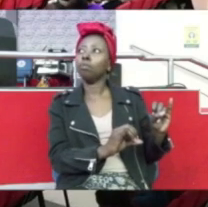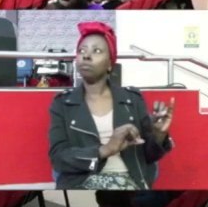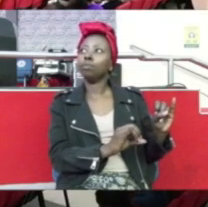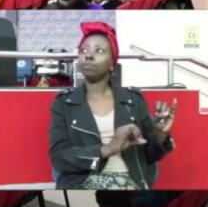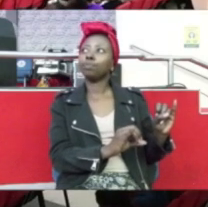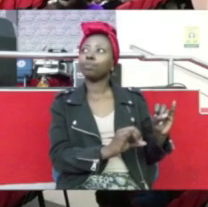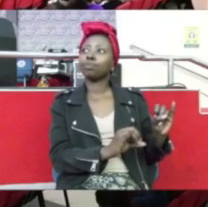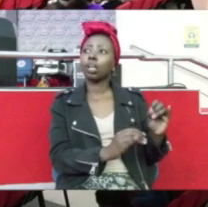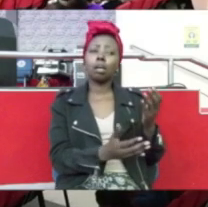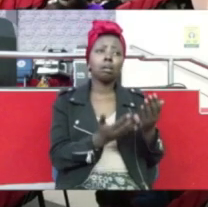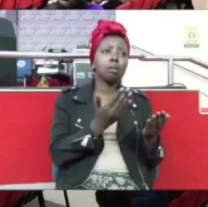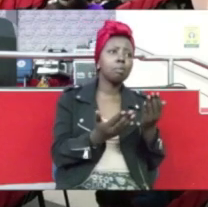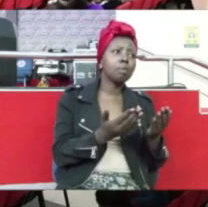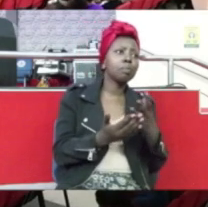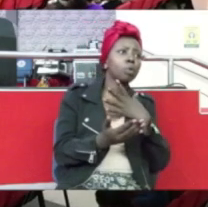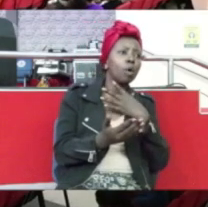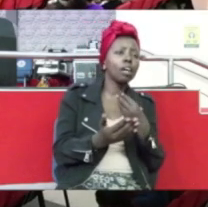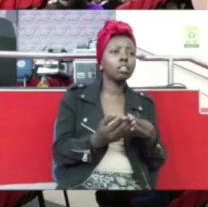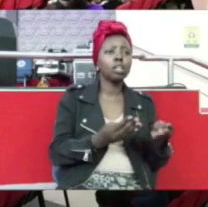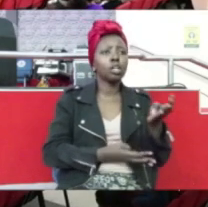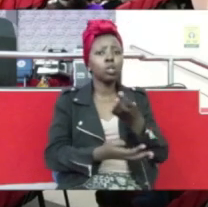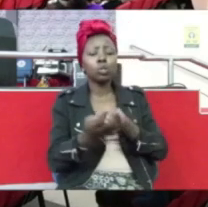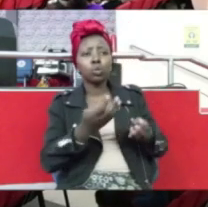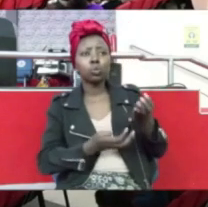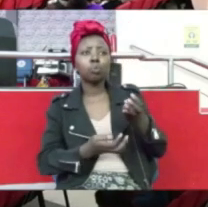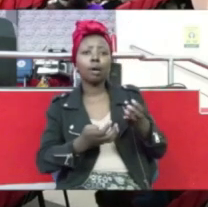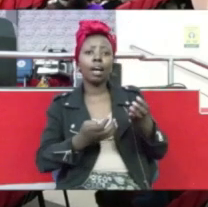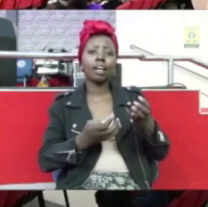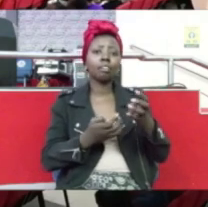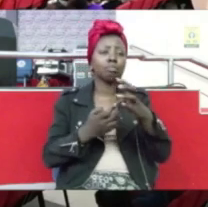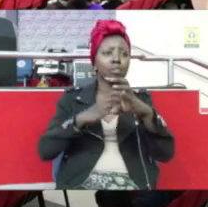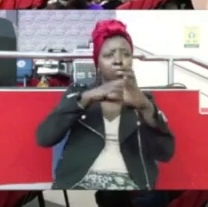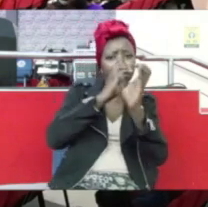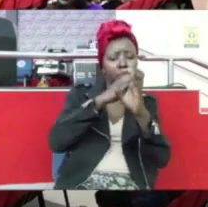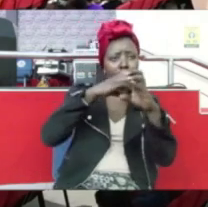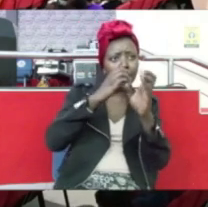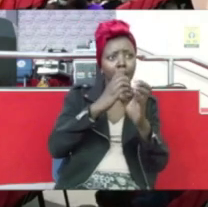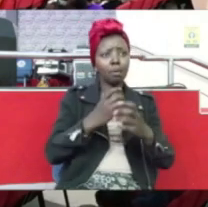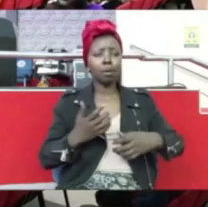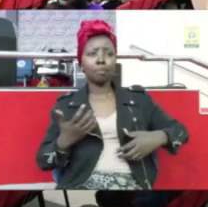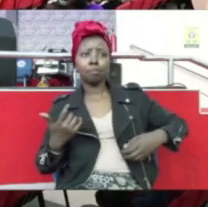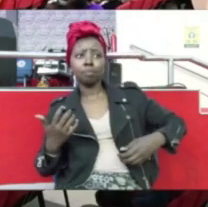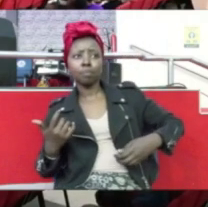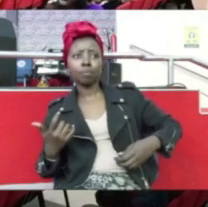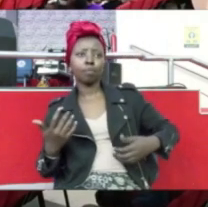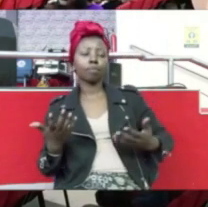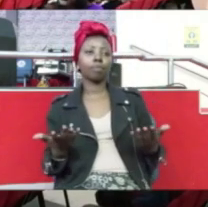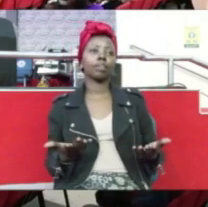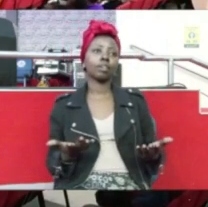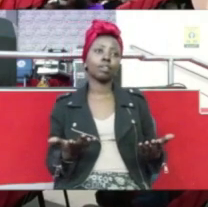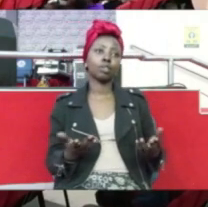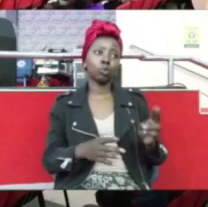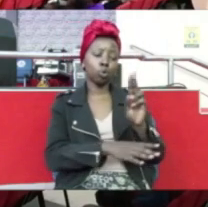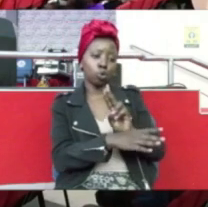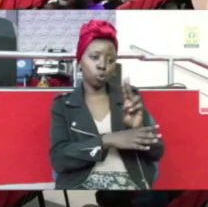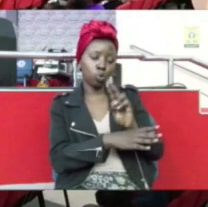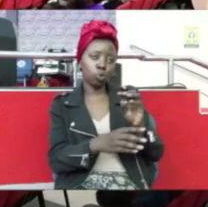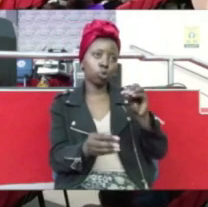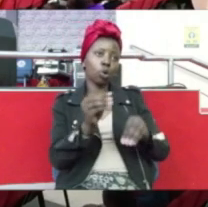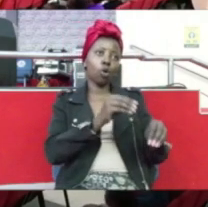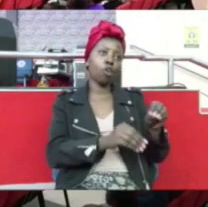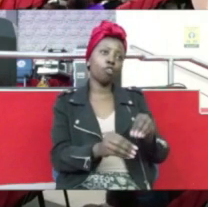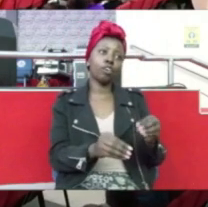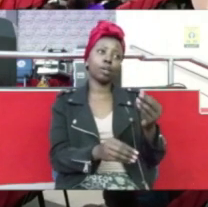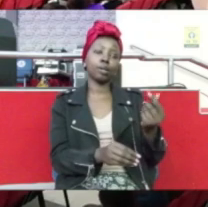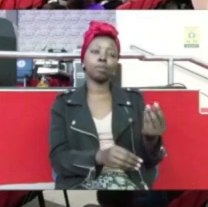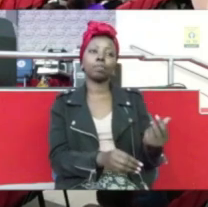case we need to buy equipment like what we use here. Si tuko na equipment poa. Kama tunataka kutumia kununua vyombo